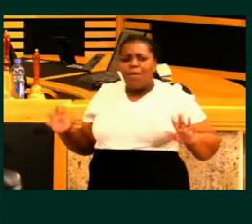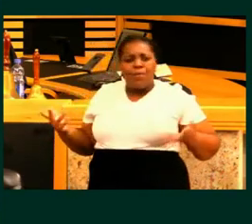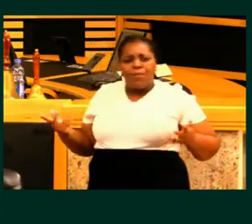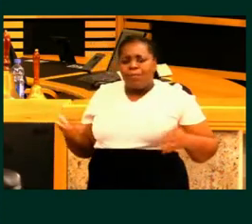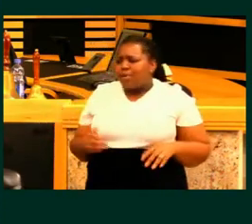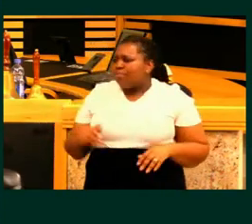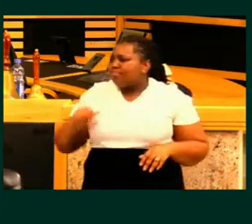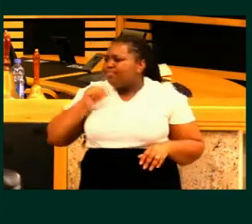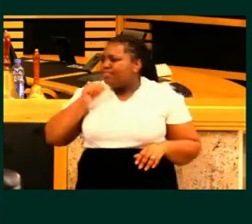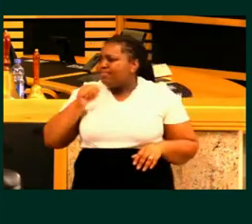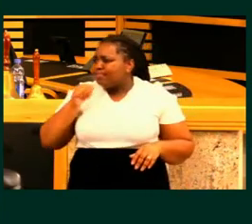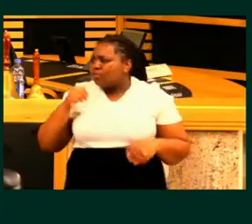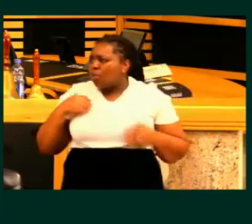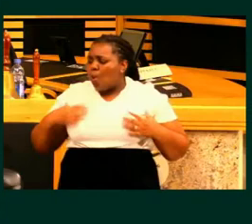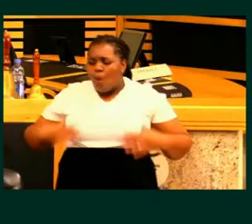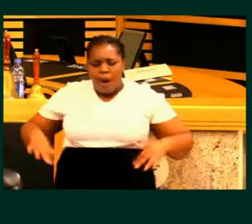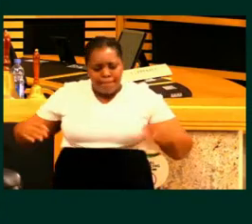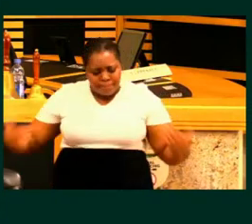aess